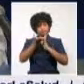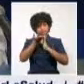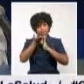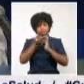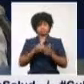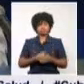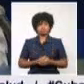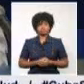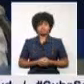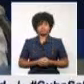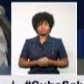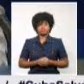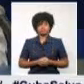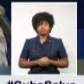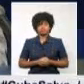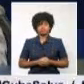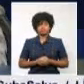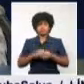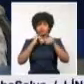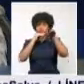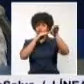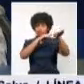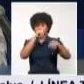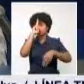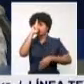6,687 Cubans residing abroad and